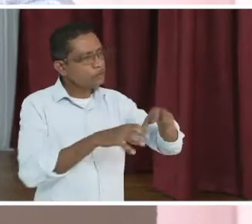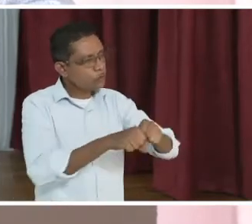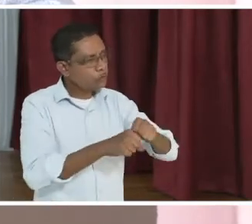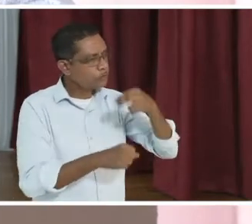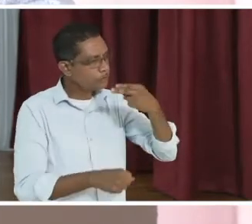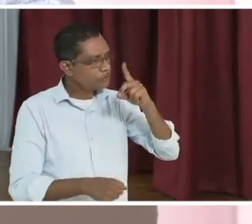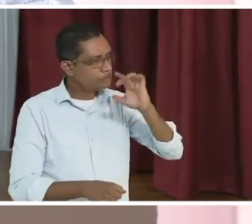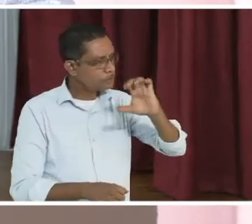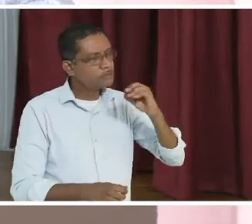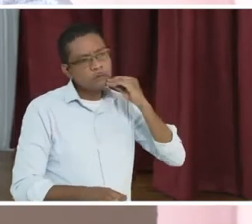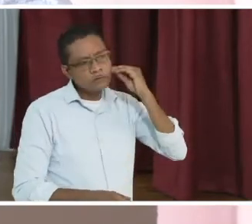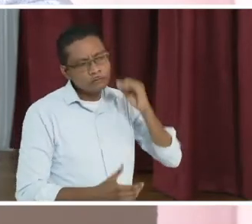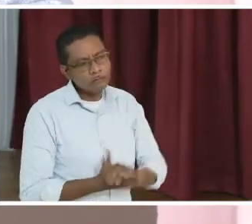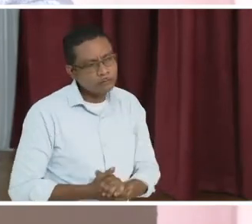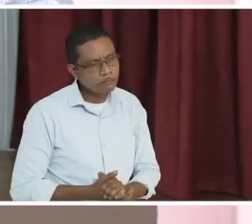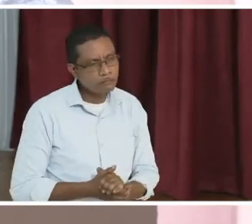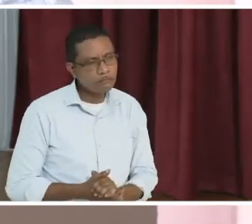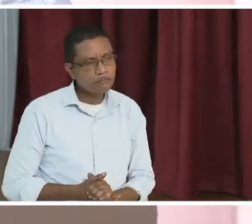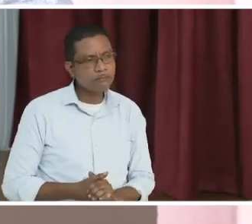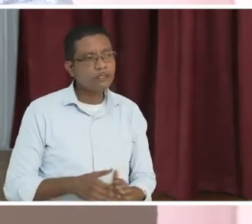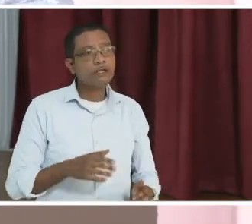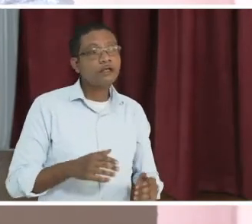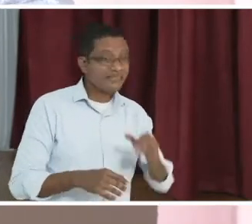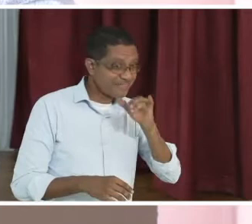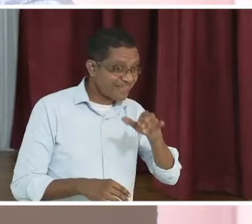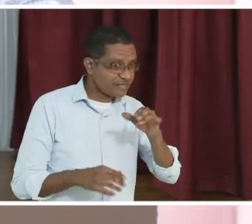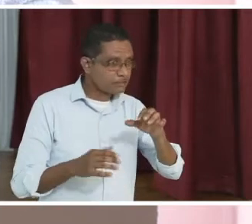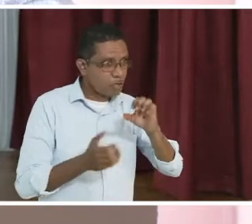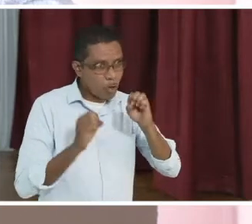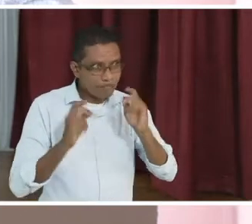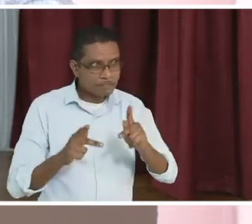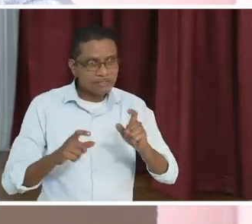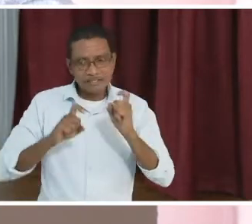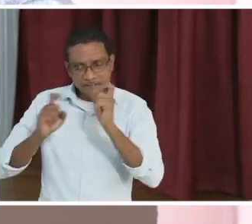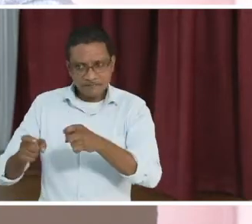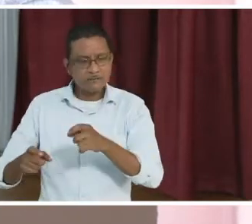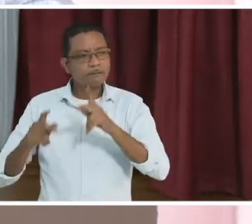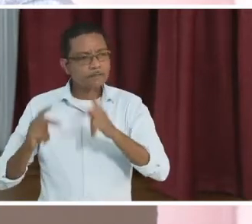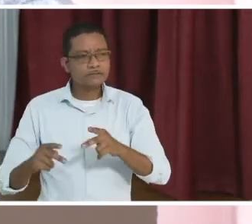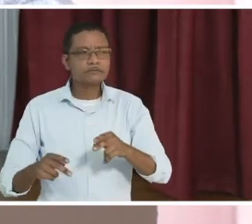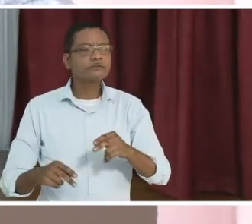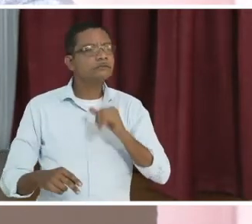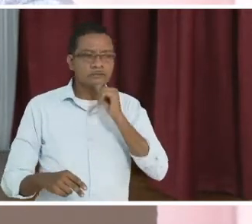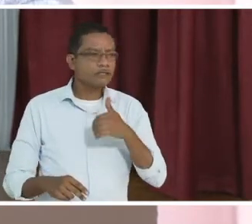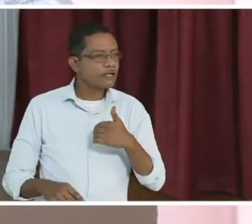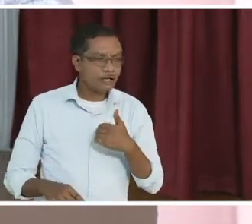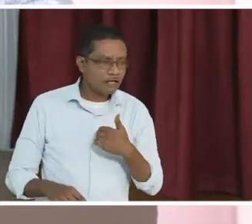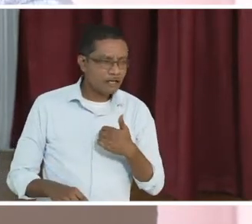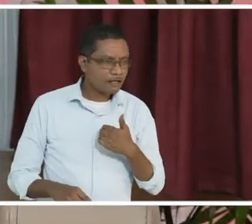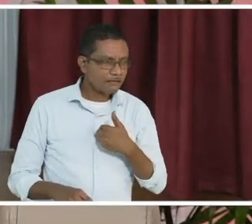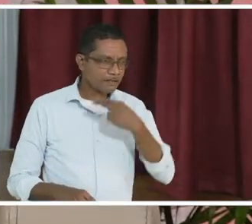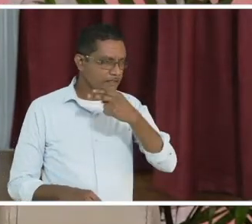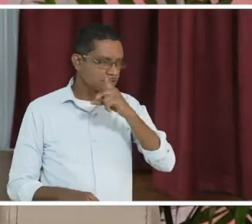be given to someone who does not own or co-own property. In the case so I'd be considered co-owner in that instance. You would be considered even if I'm